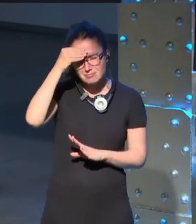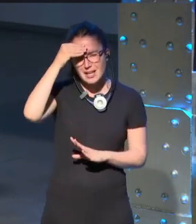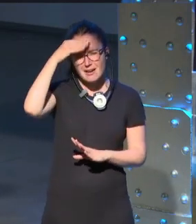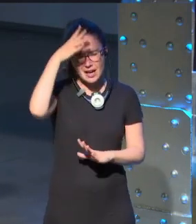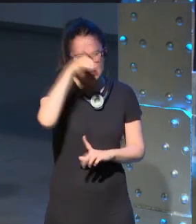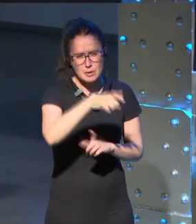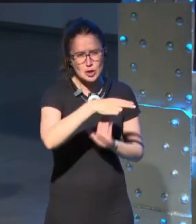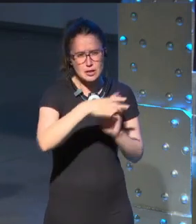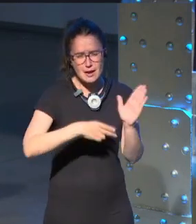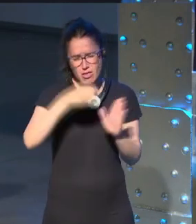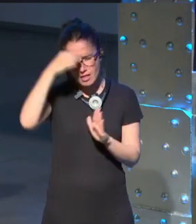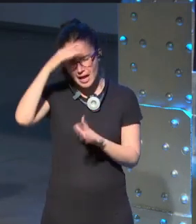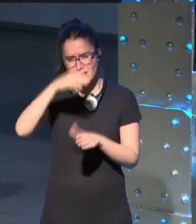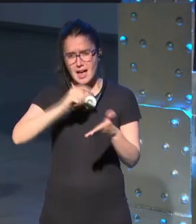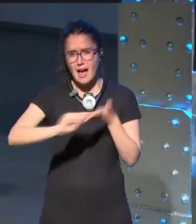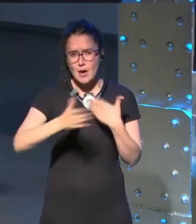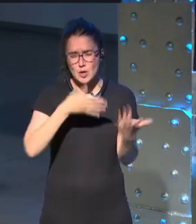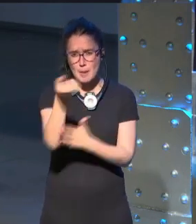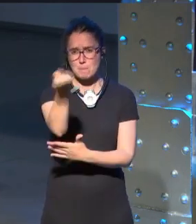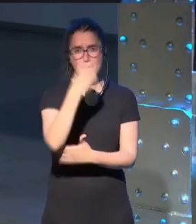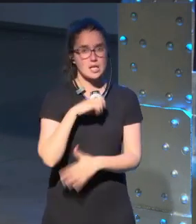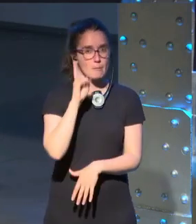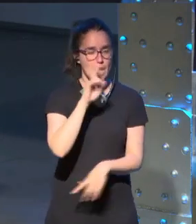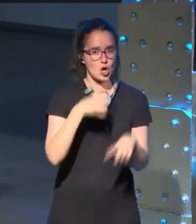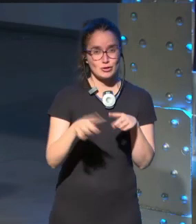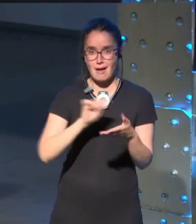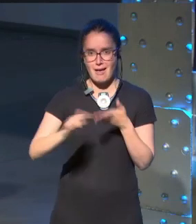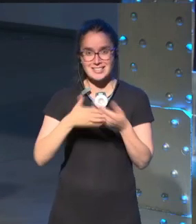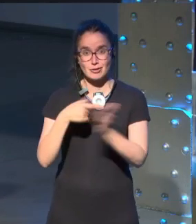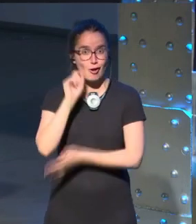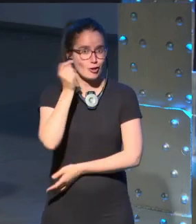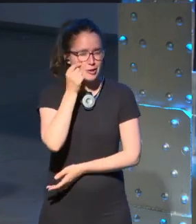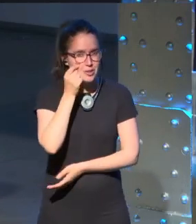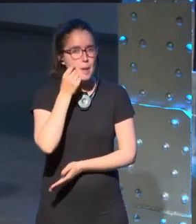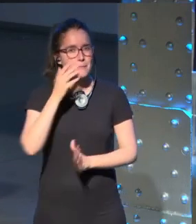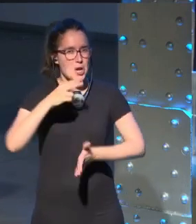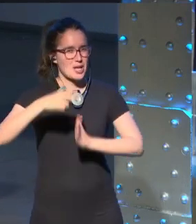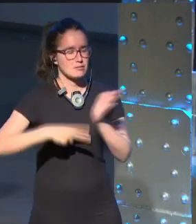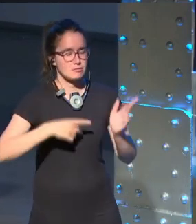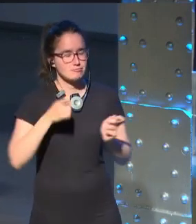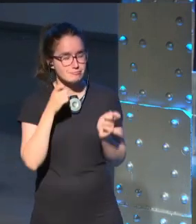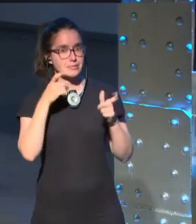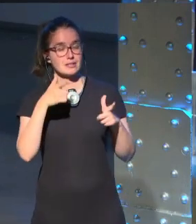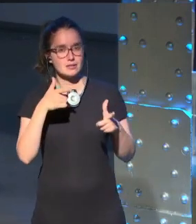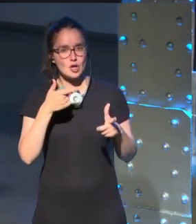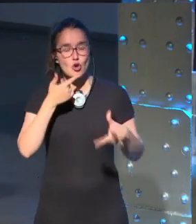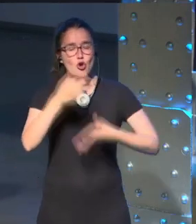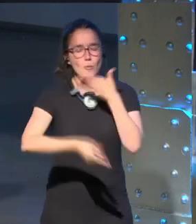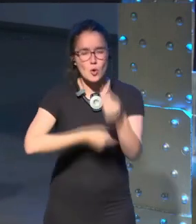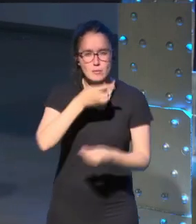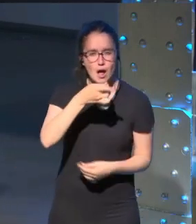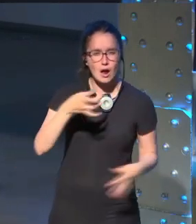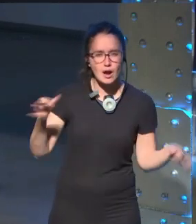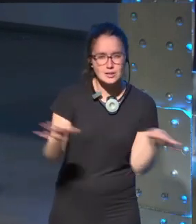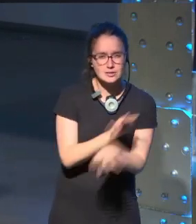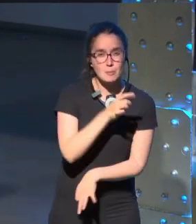often smarter than the authors, sometimes at least, and they see things that the authors hadn't realized. So how do you keep on top of all that so